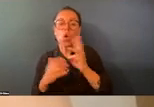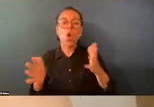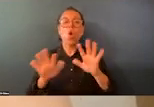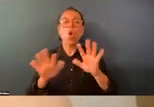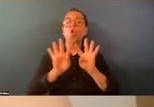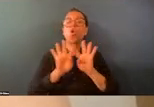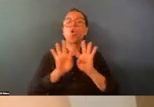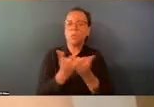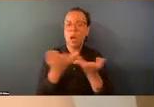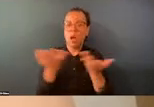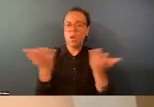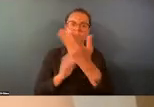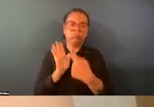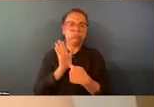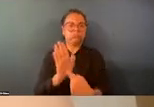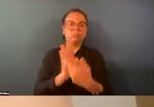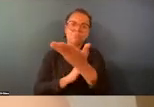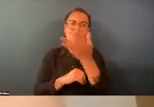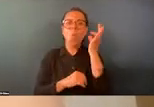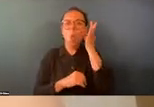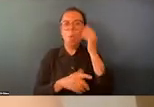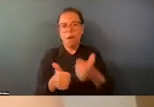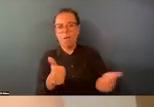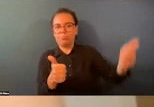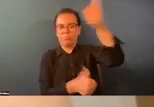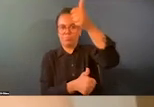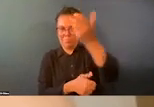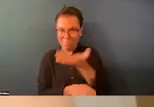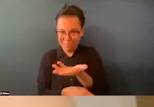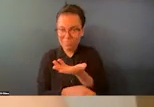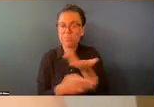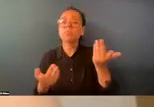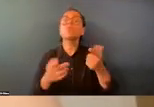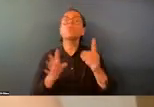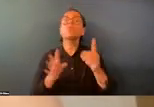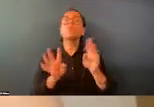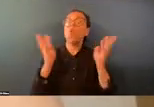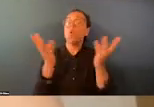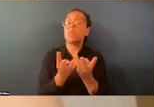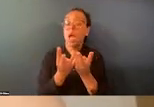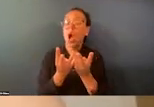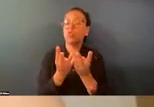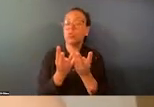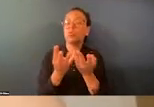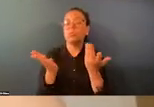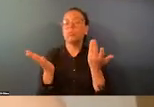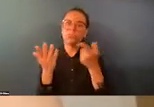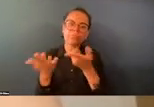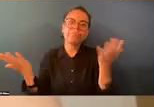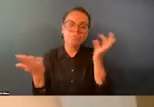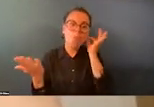for Environmental Protection. At the Committee for Environmental Protection, actually there is a